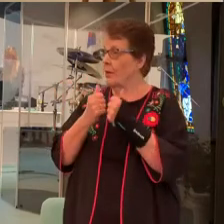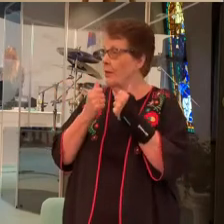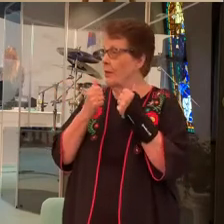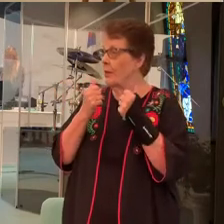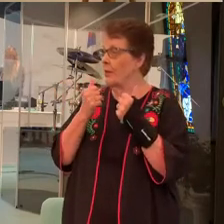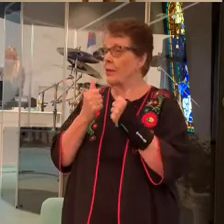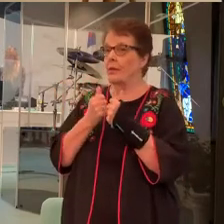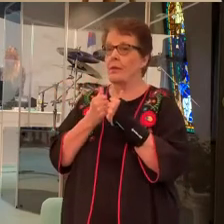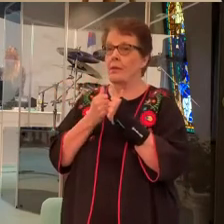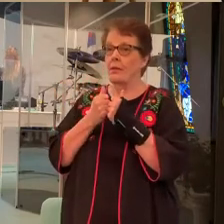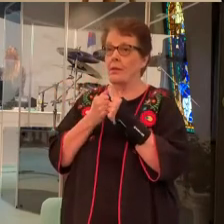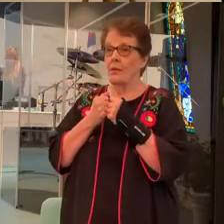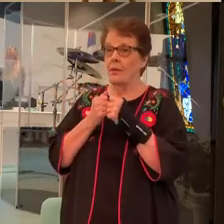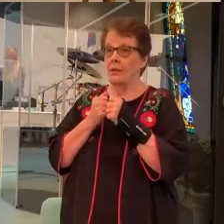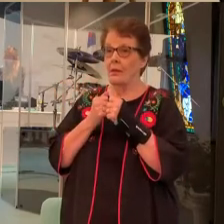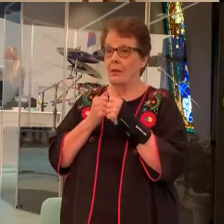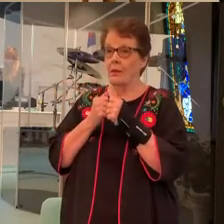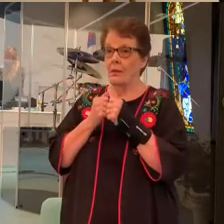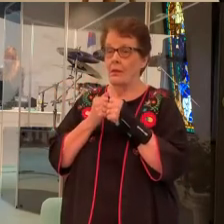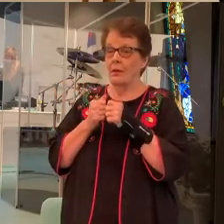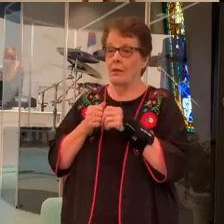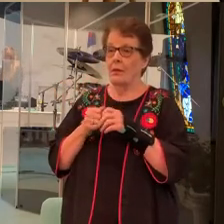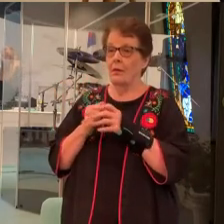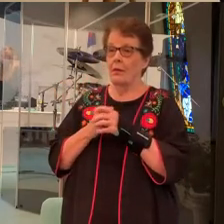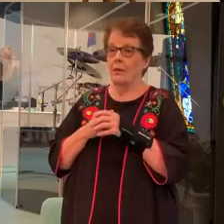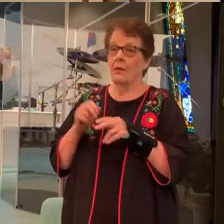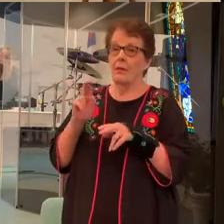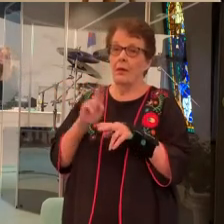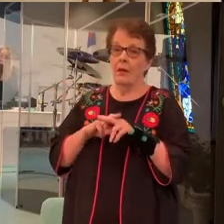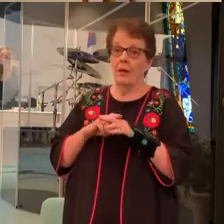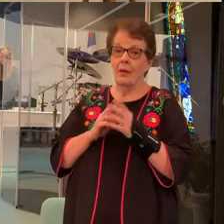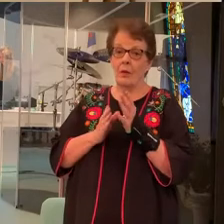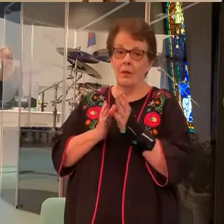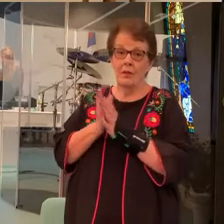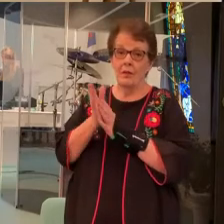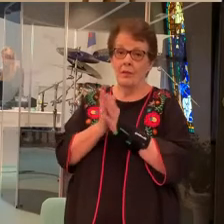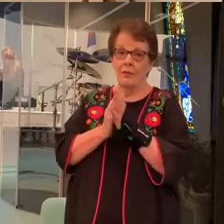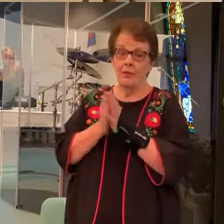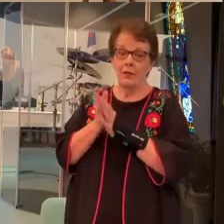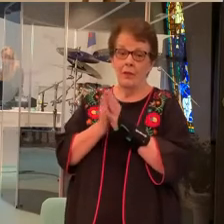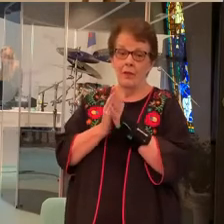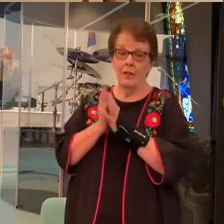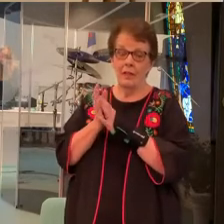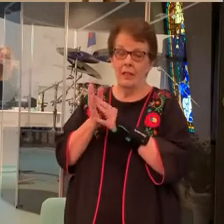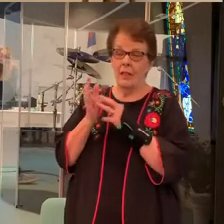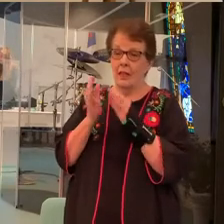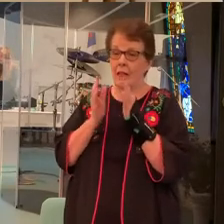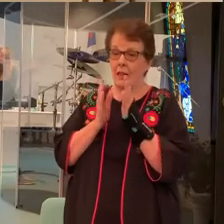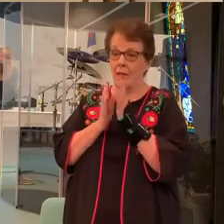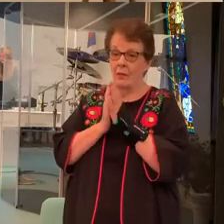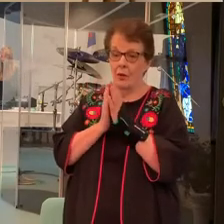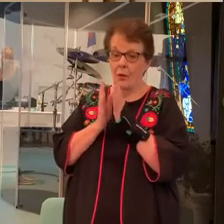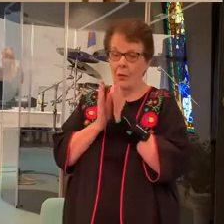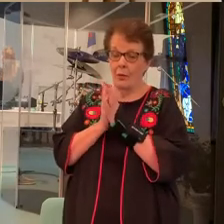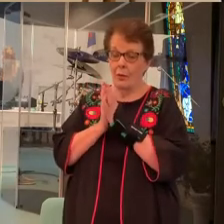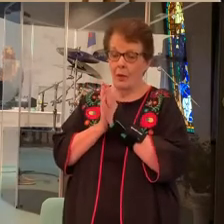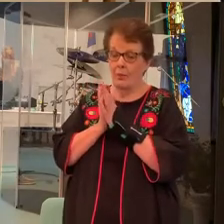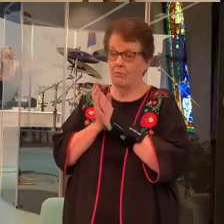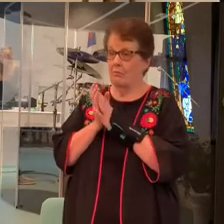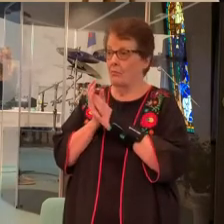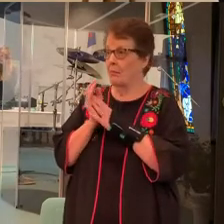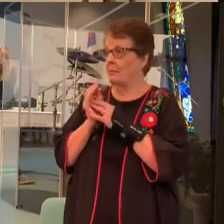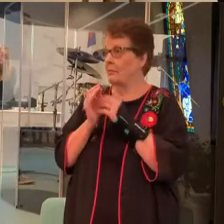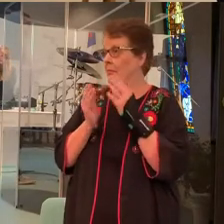I want to challenge you to increase the fervency with which you're praying for that thing. It may be